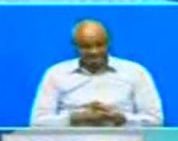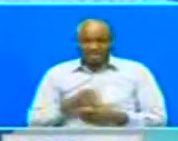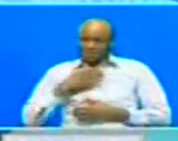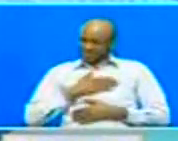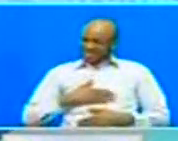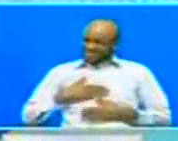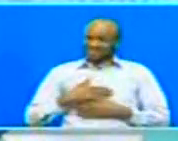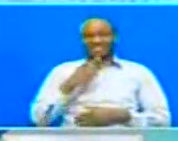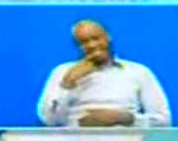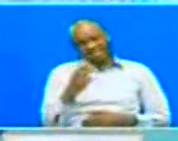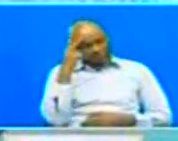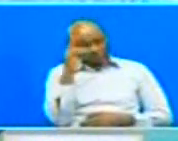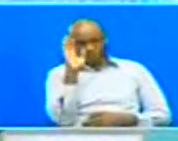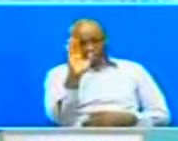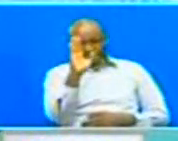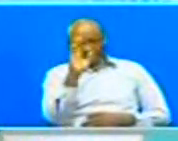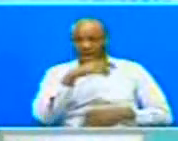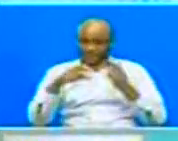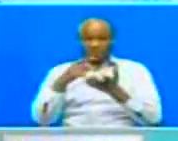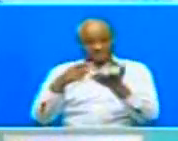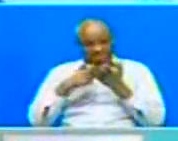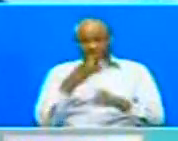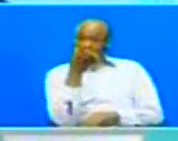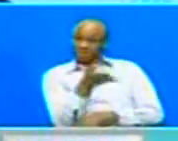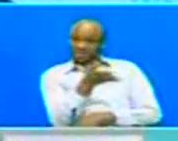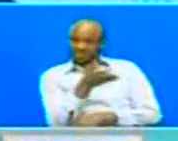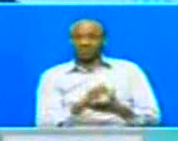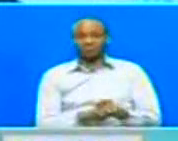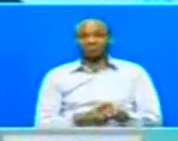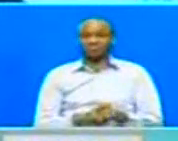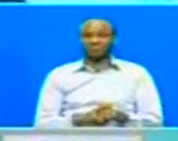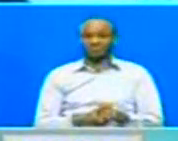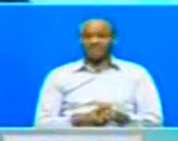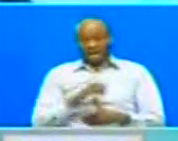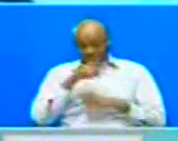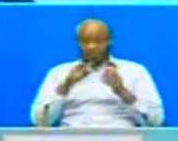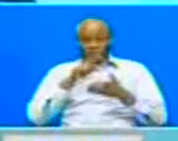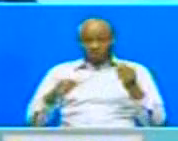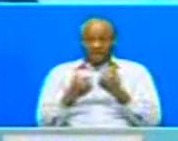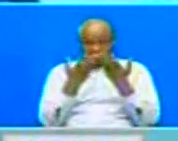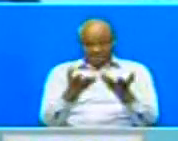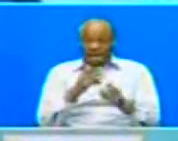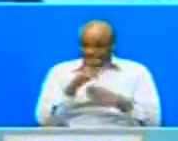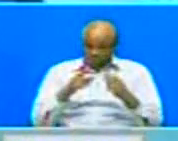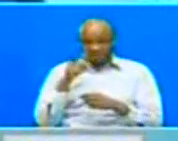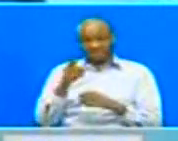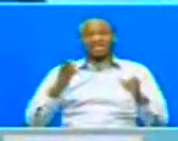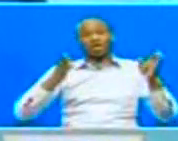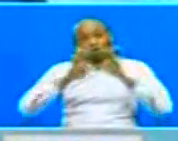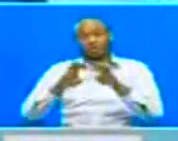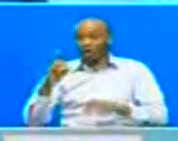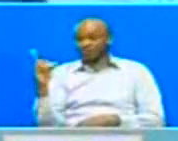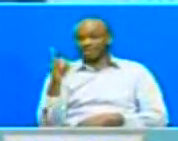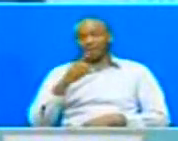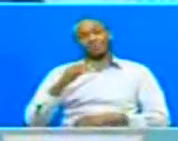you please give us your perspective on the discussion that you've heard so far, and that's pertaining in the country at the moment regarding this closure of